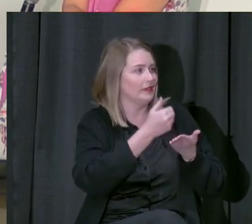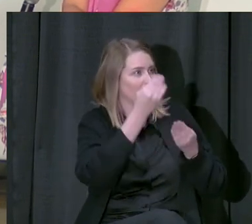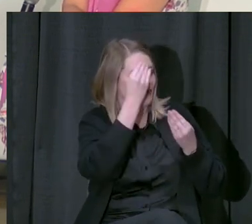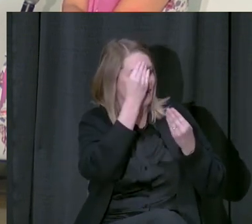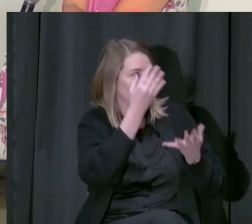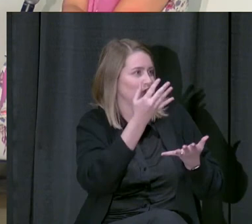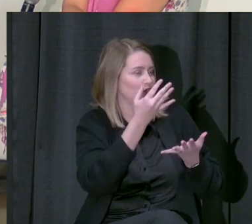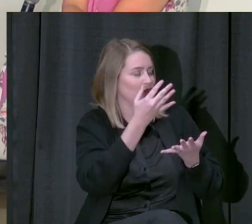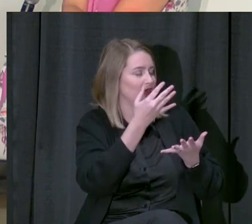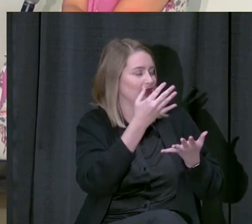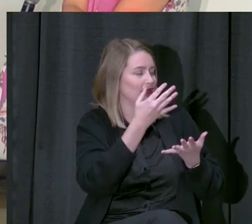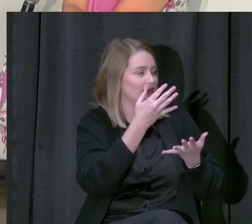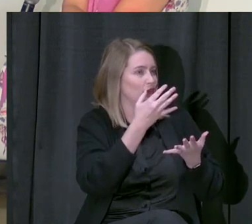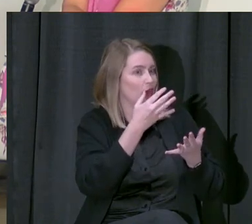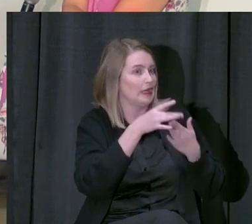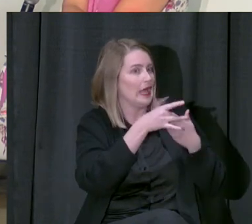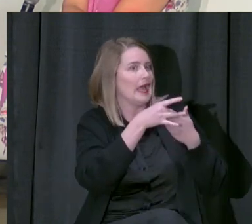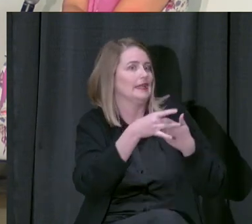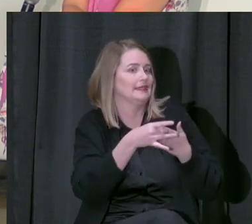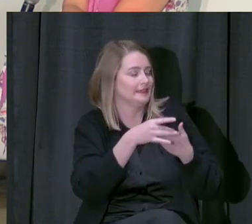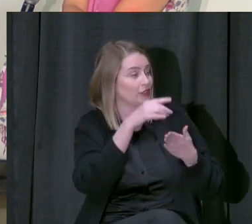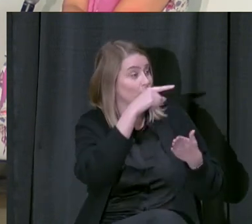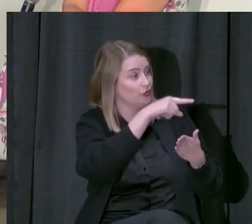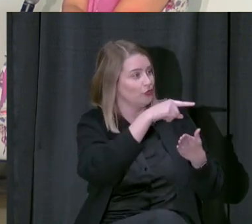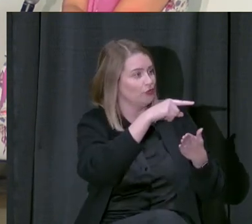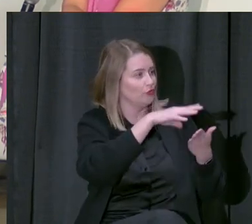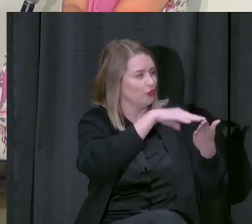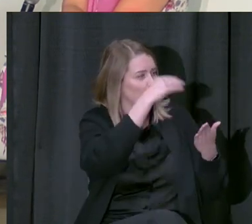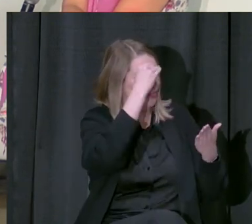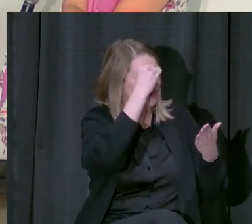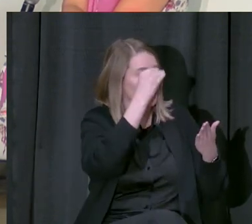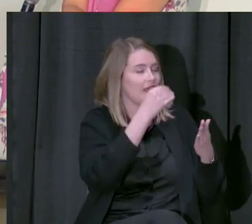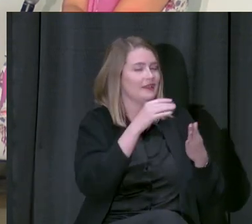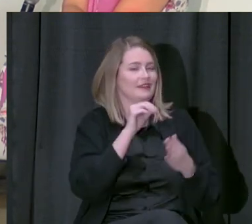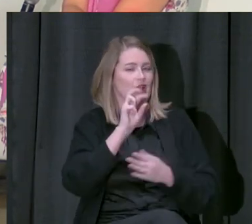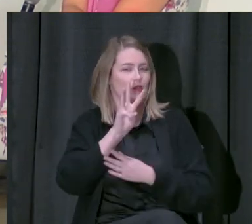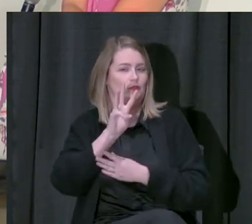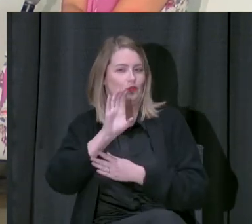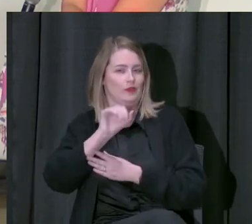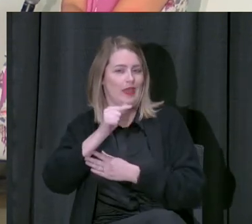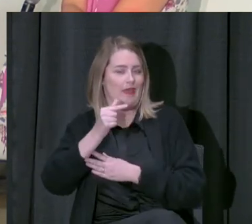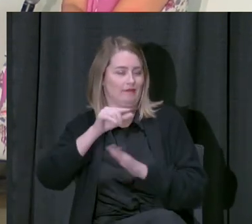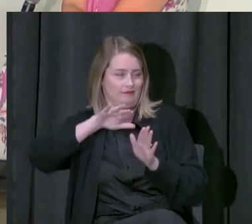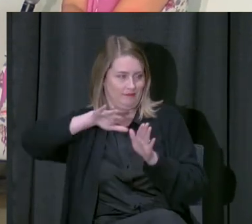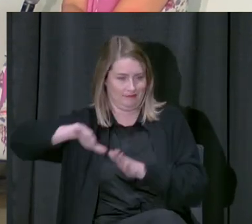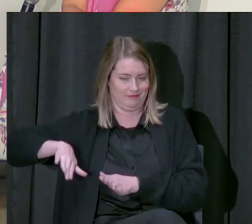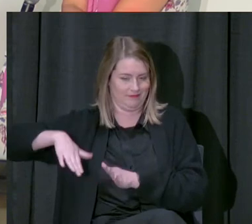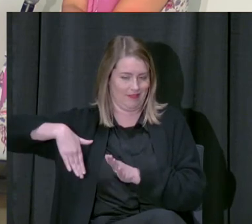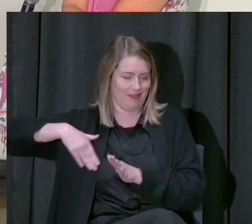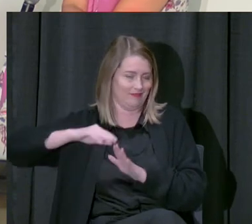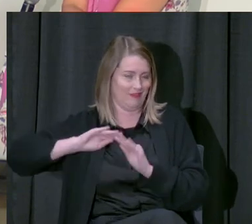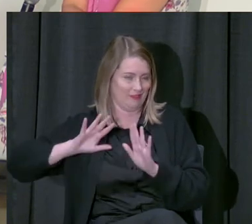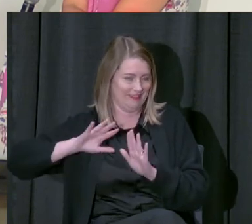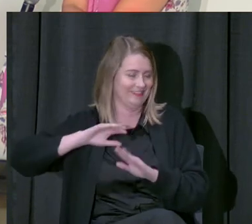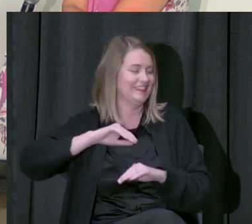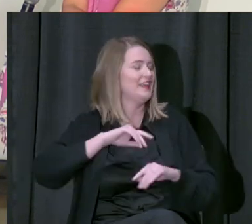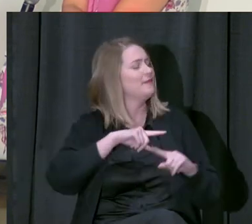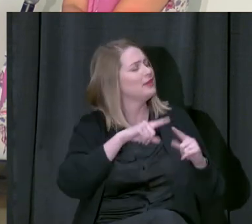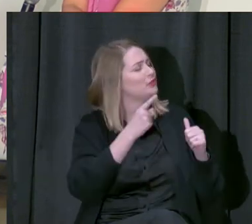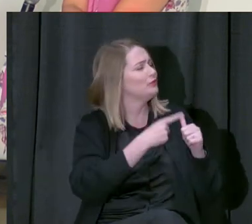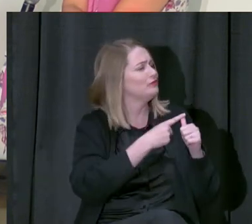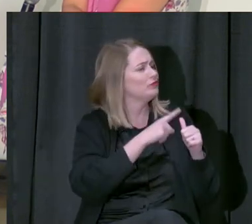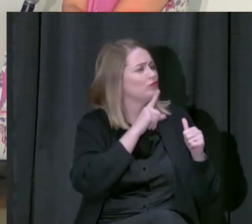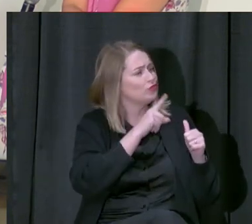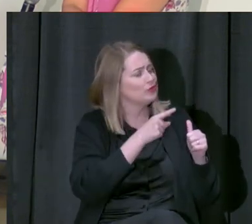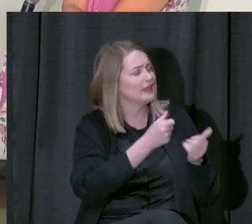of information or guidance, except for WCAG? Let's leave WCAG out, obviously, there. What's the first truly helpful